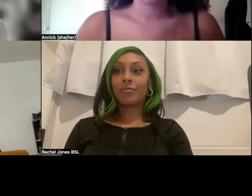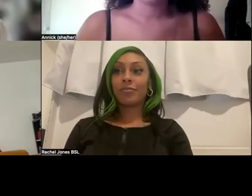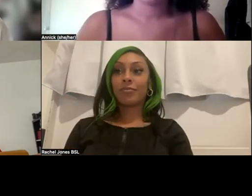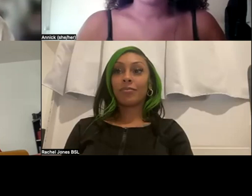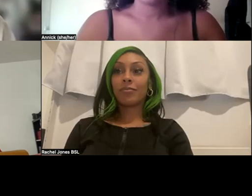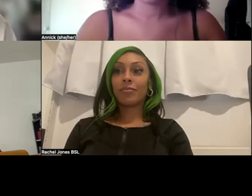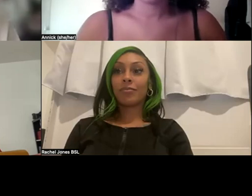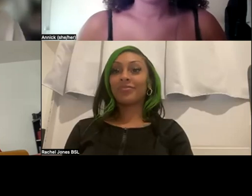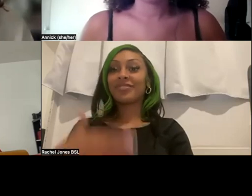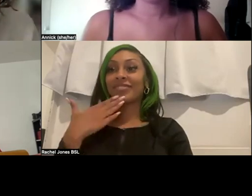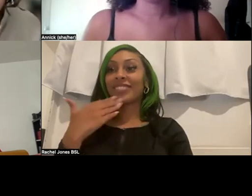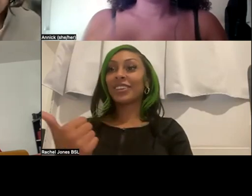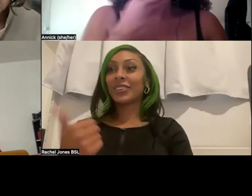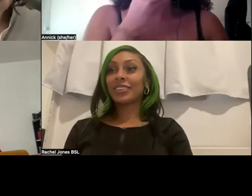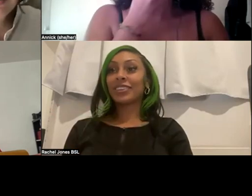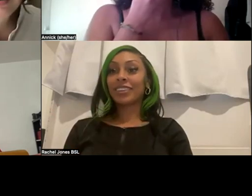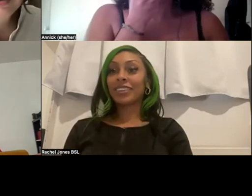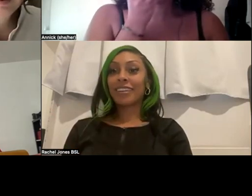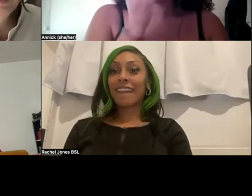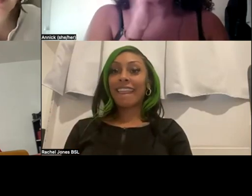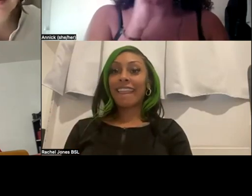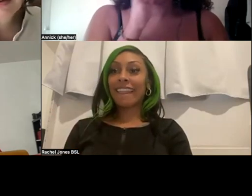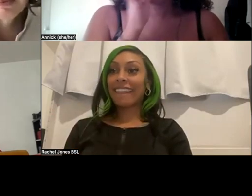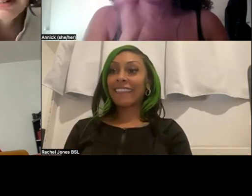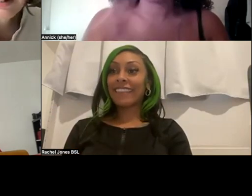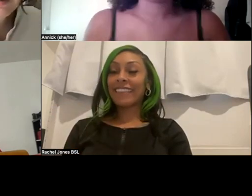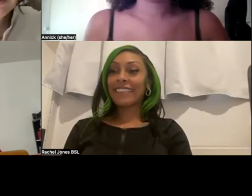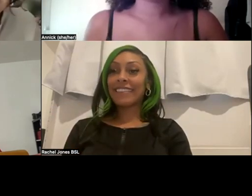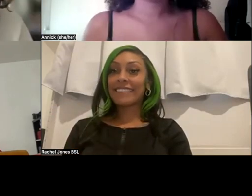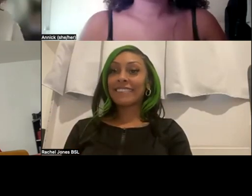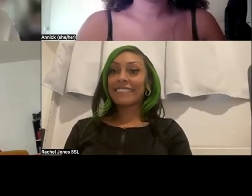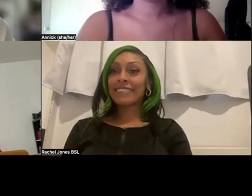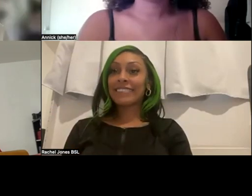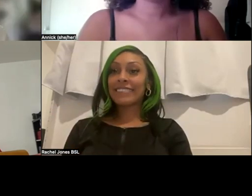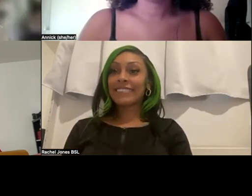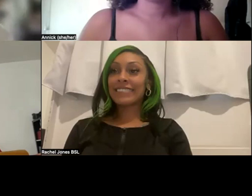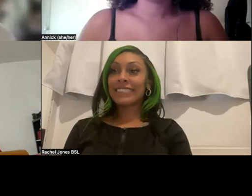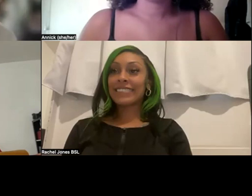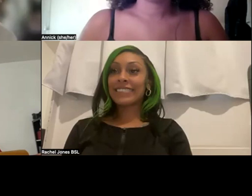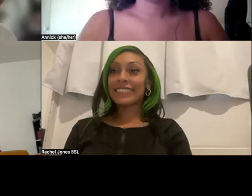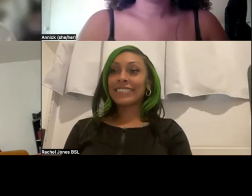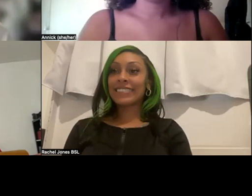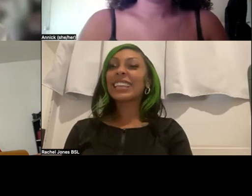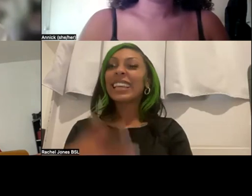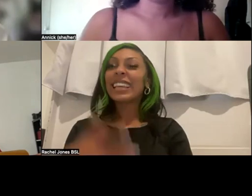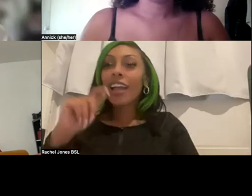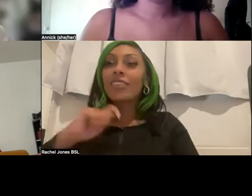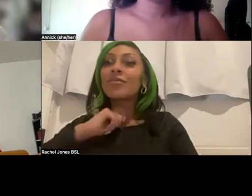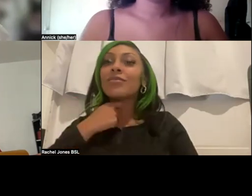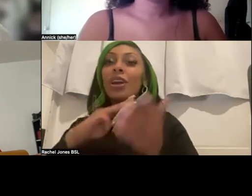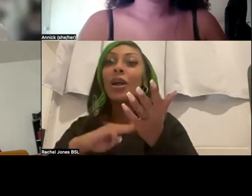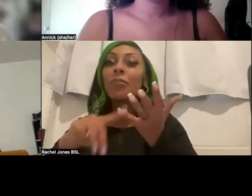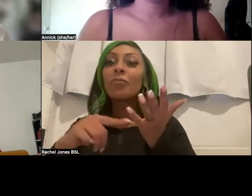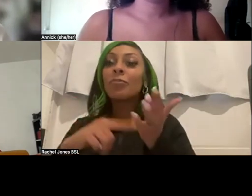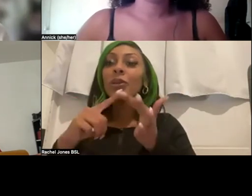Thank you, Annie. I think someone, just a reminder to please, if you're not speaking, be on mute. I think someone is traveling with